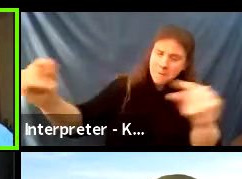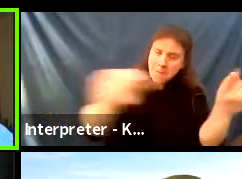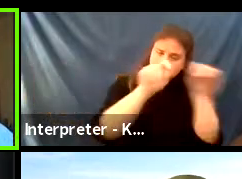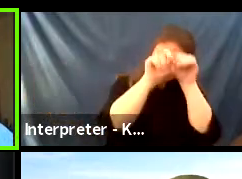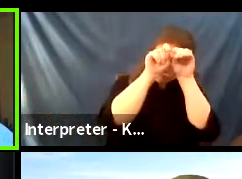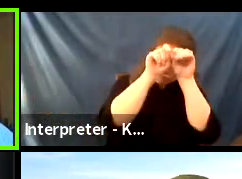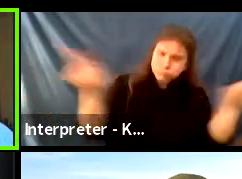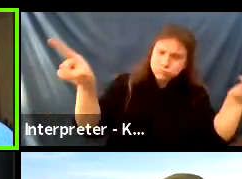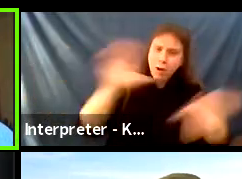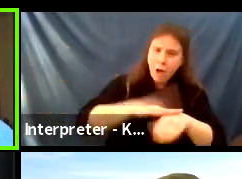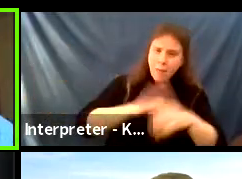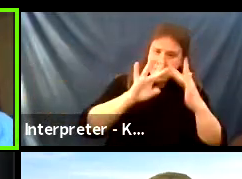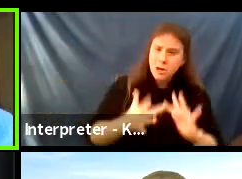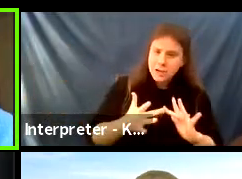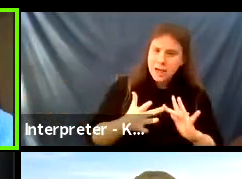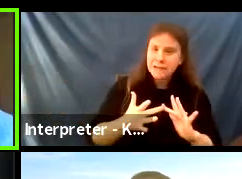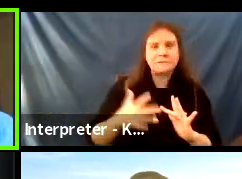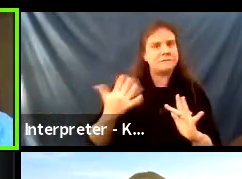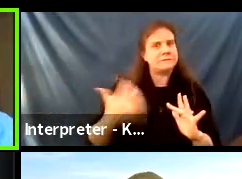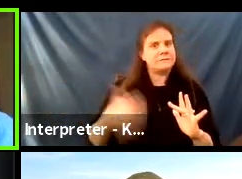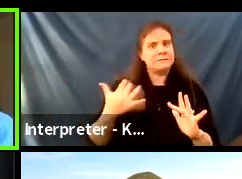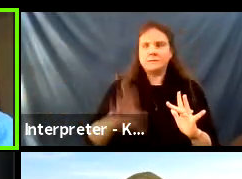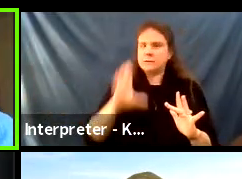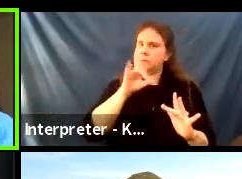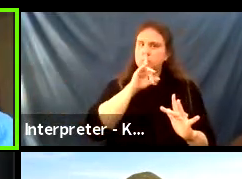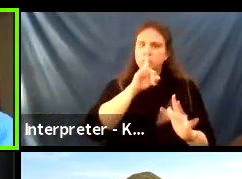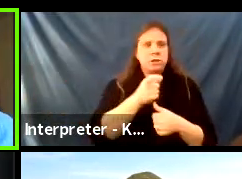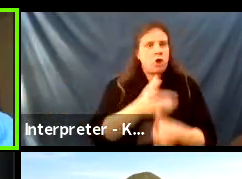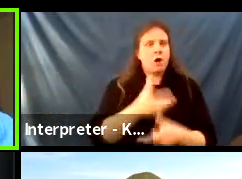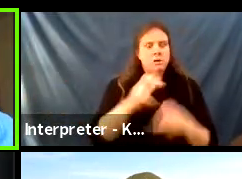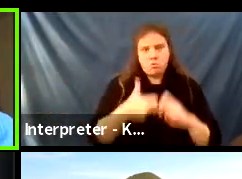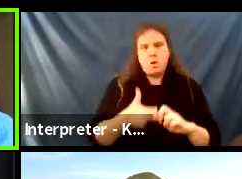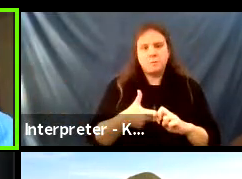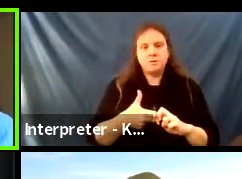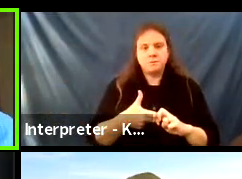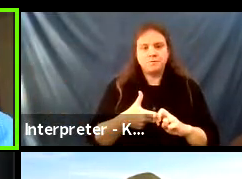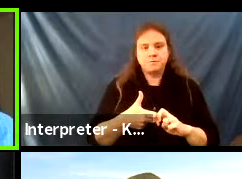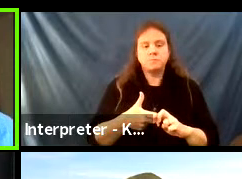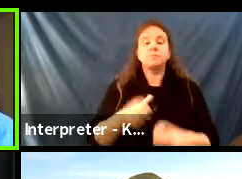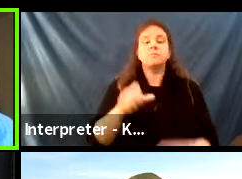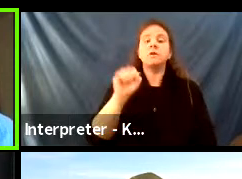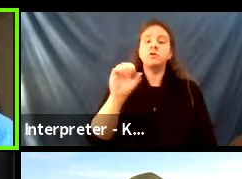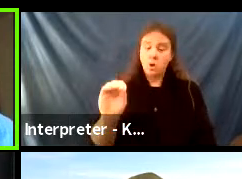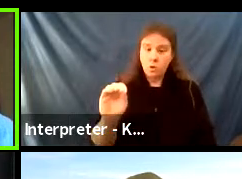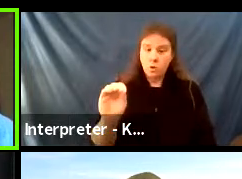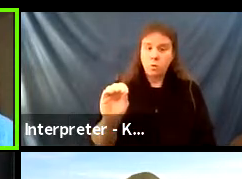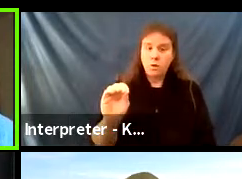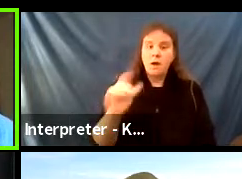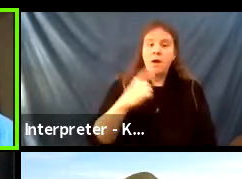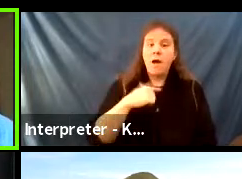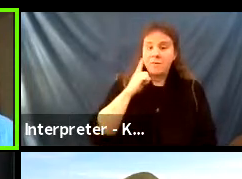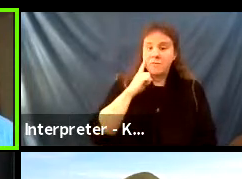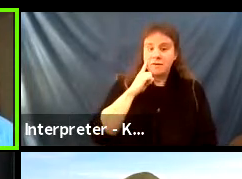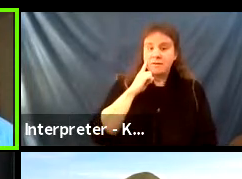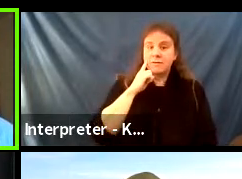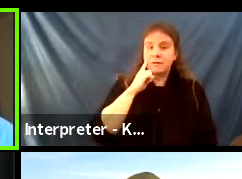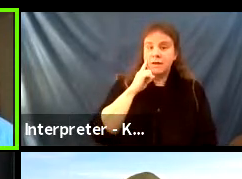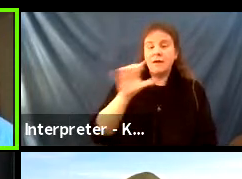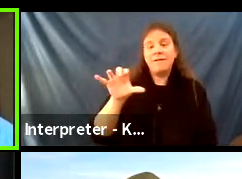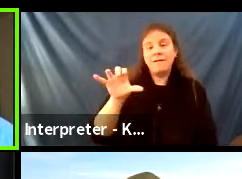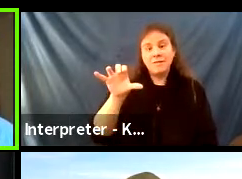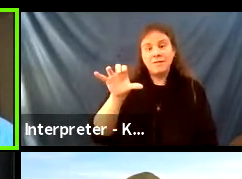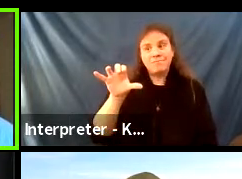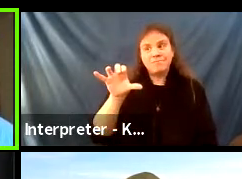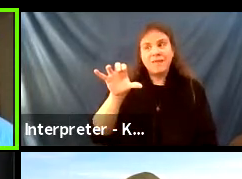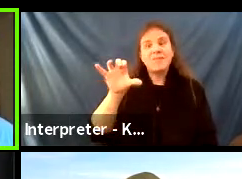So sorry. So let me just say very quickly then, And I think that that just raises equity in like